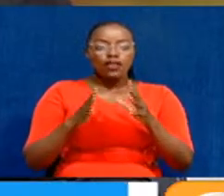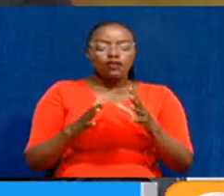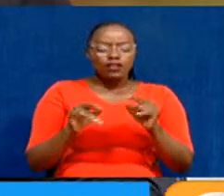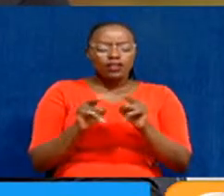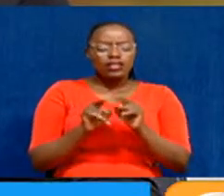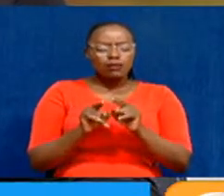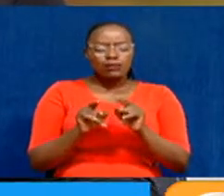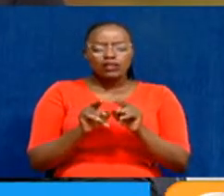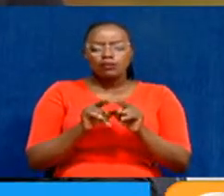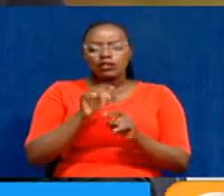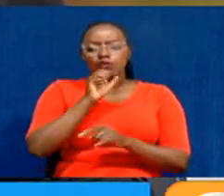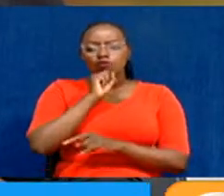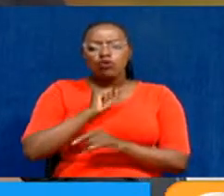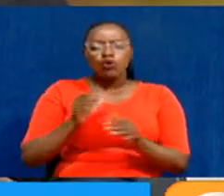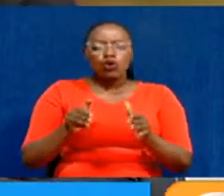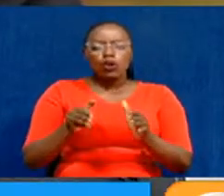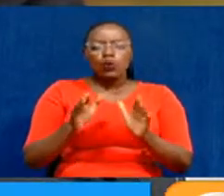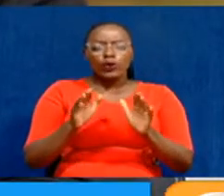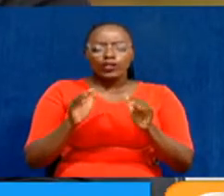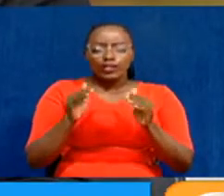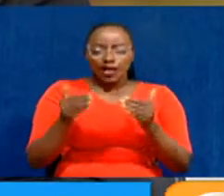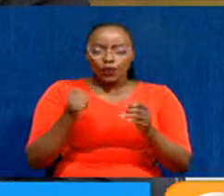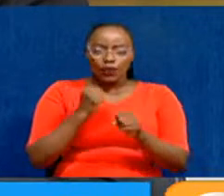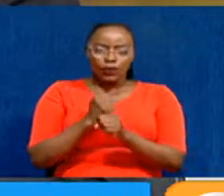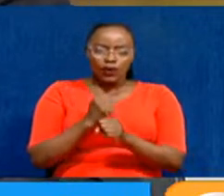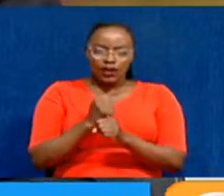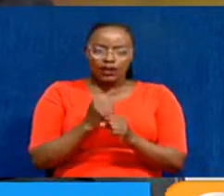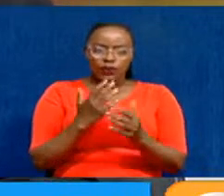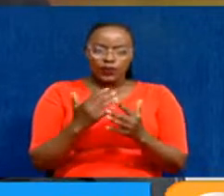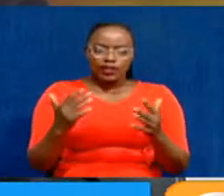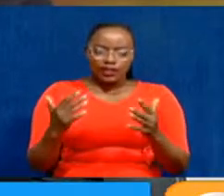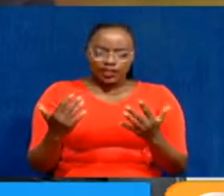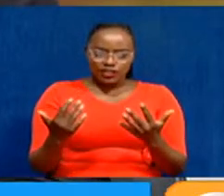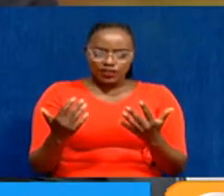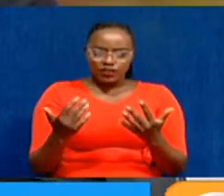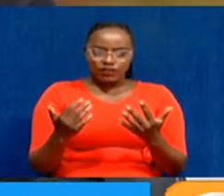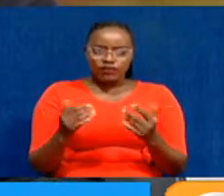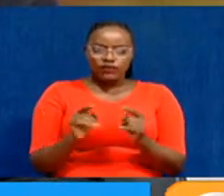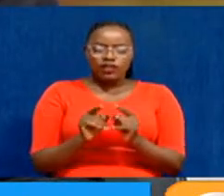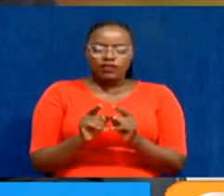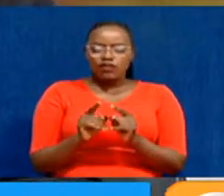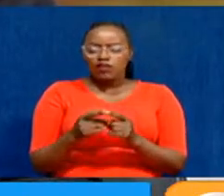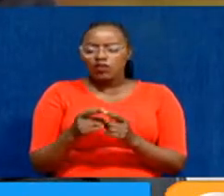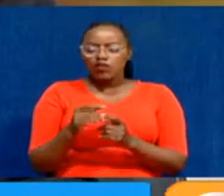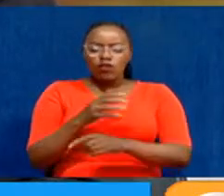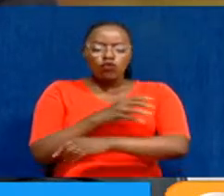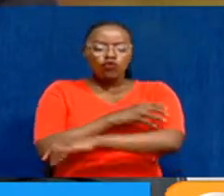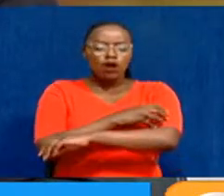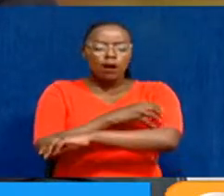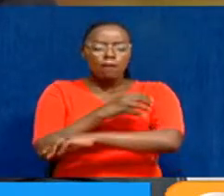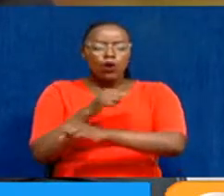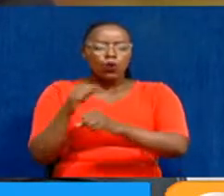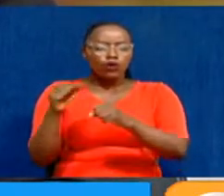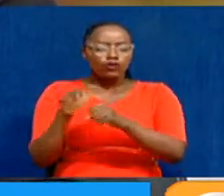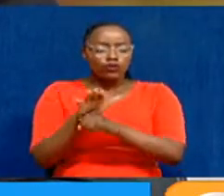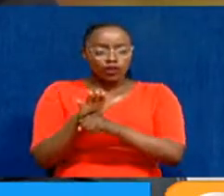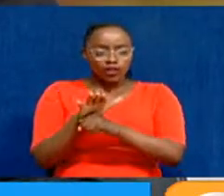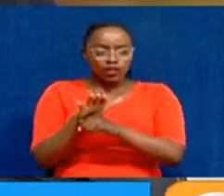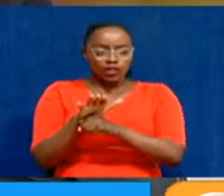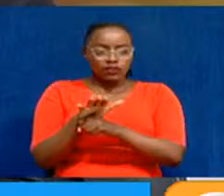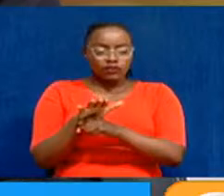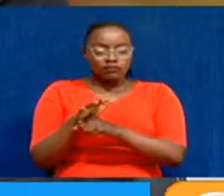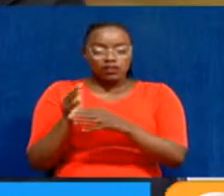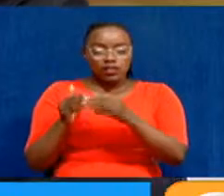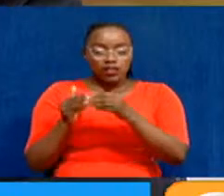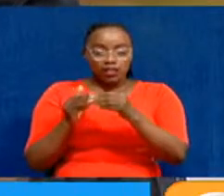old ways of, a small clique of powerful